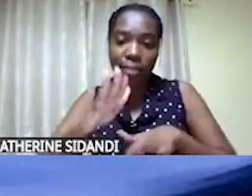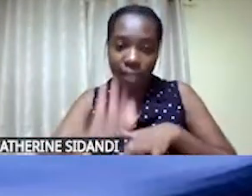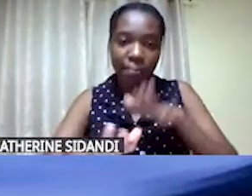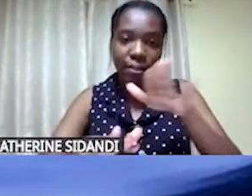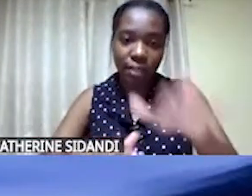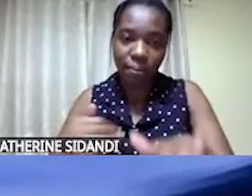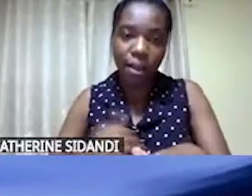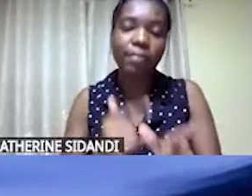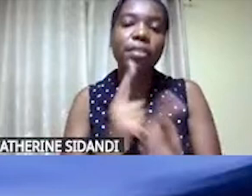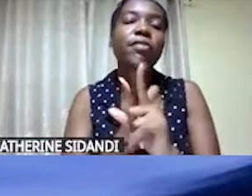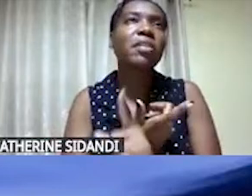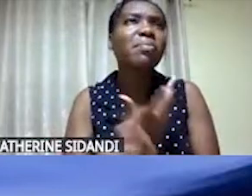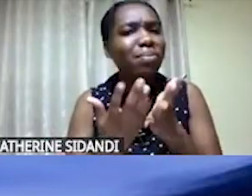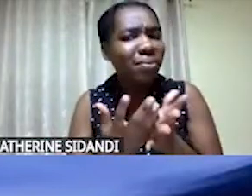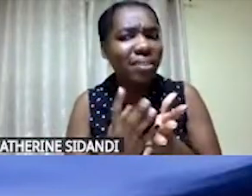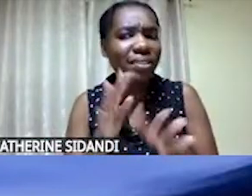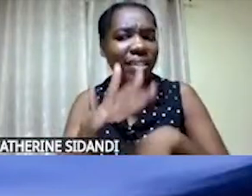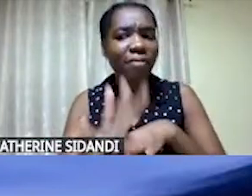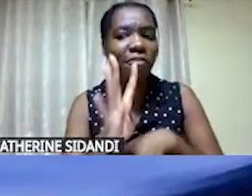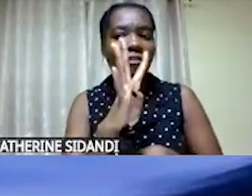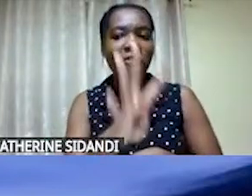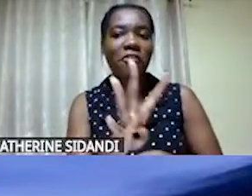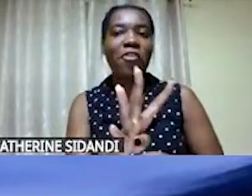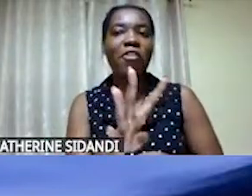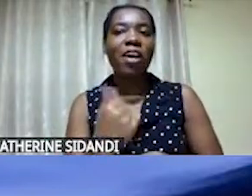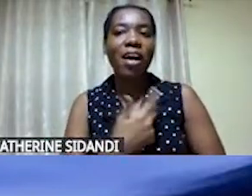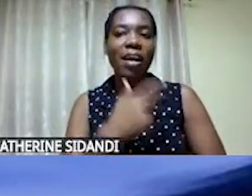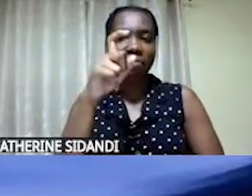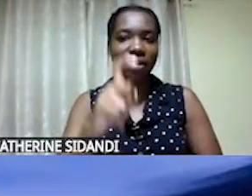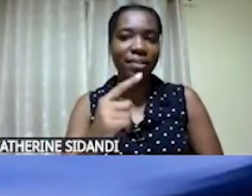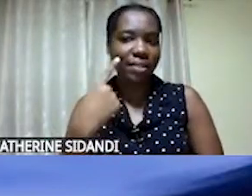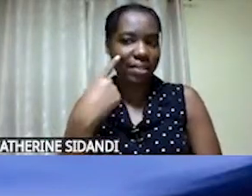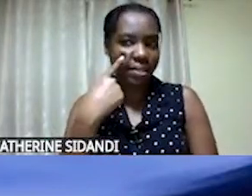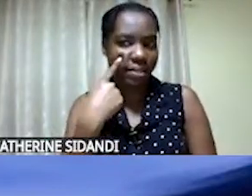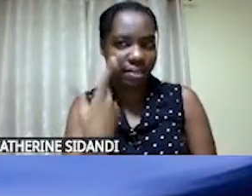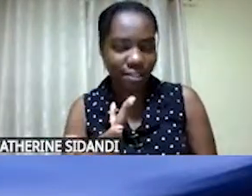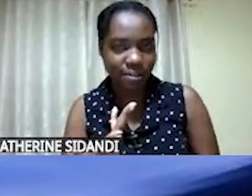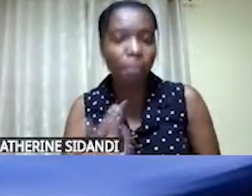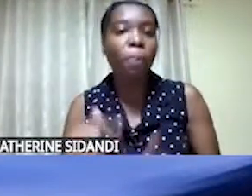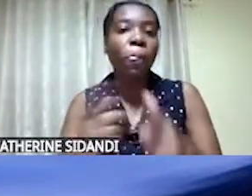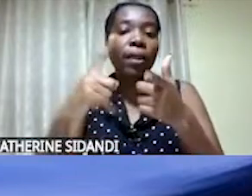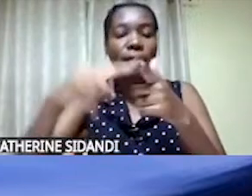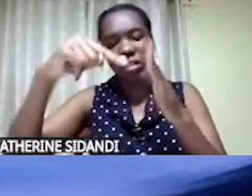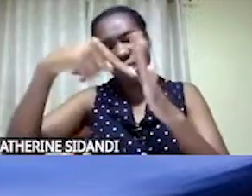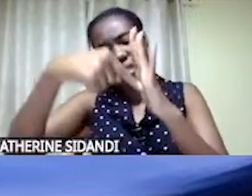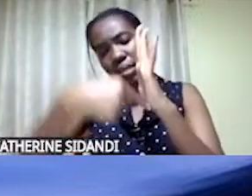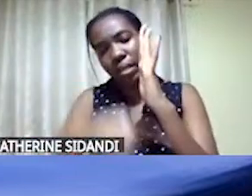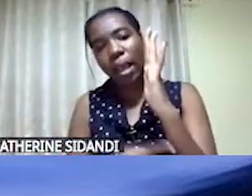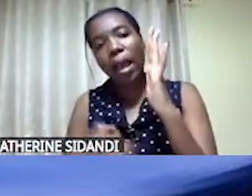4 steps that you need to look into. The details of it is definitely